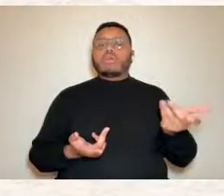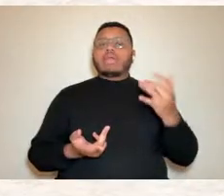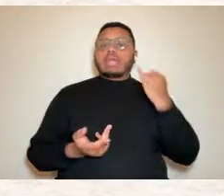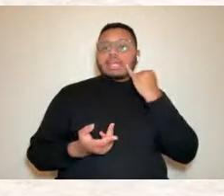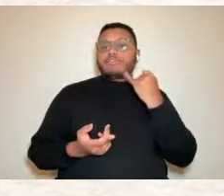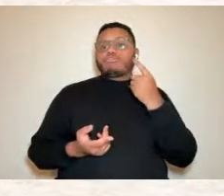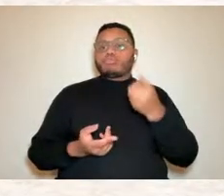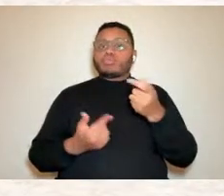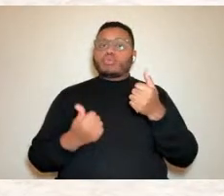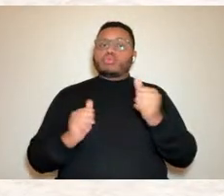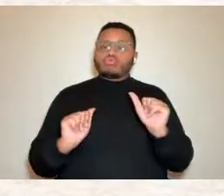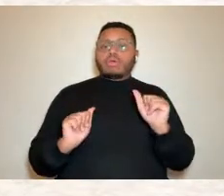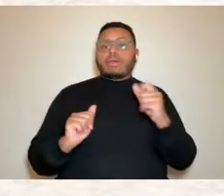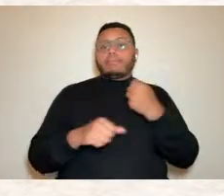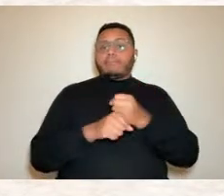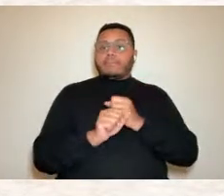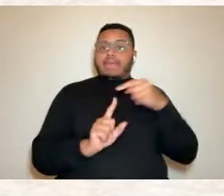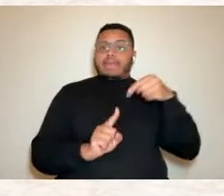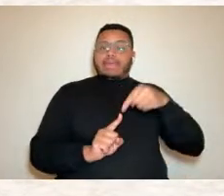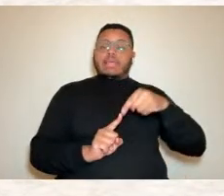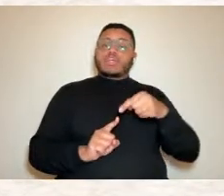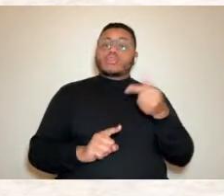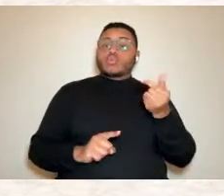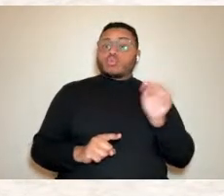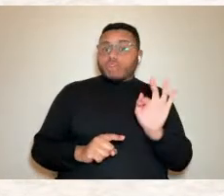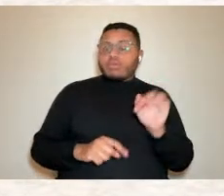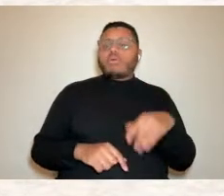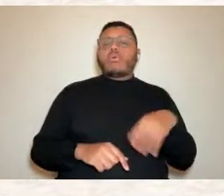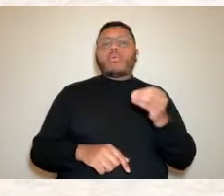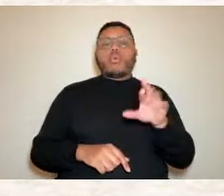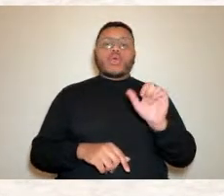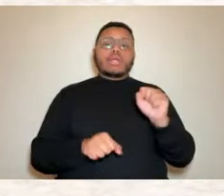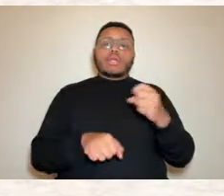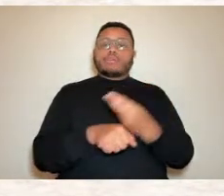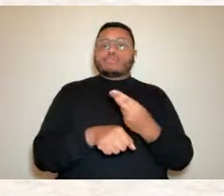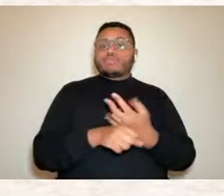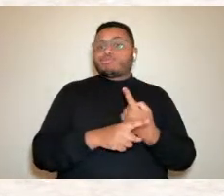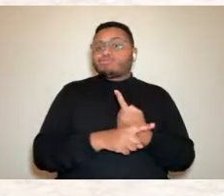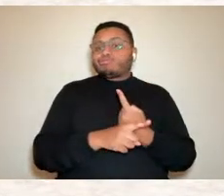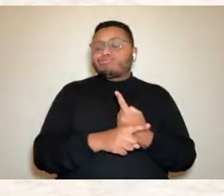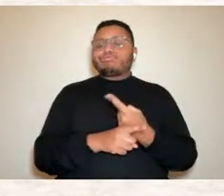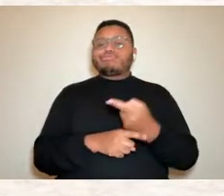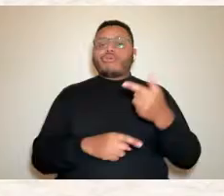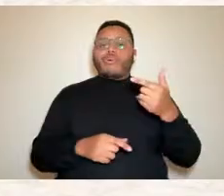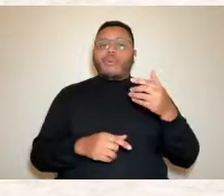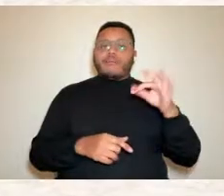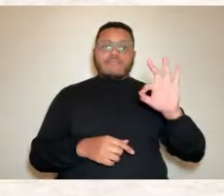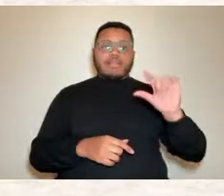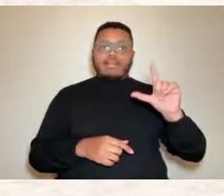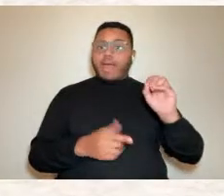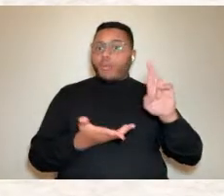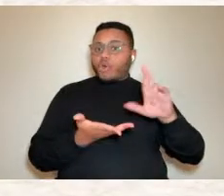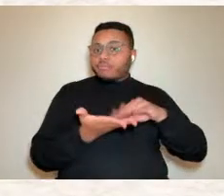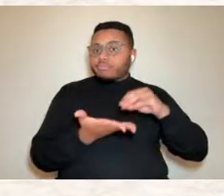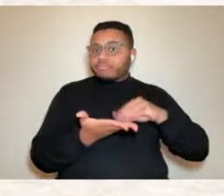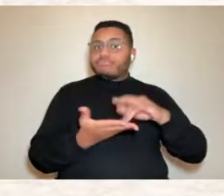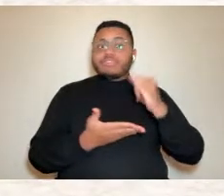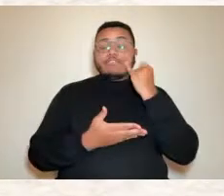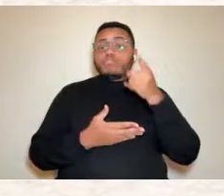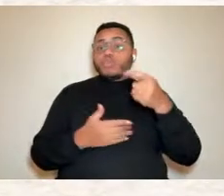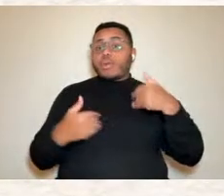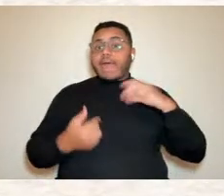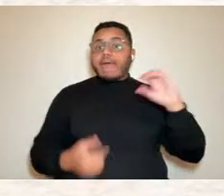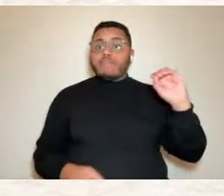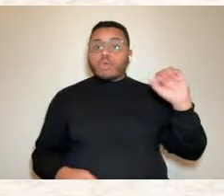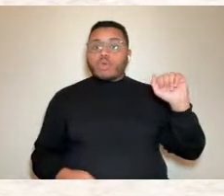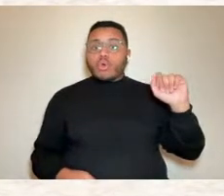are trying to make this recipe gluten-free, or you can use regular flour. That's up to you. Or if you have oats at home, you can